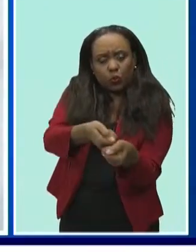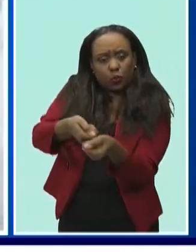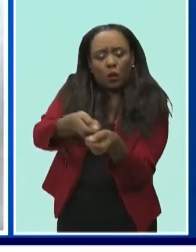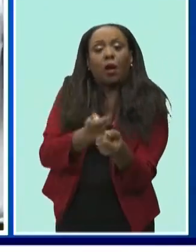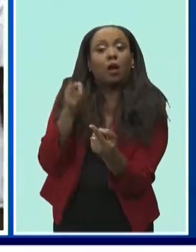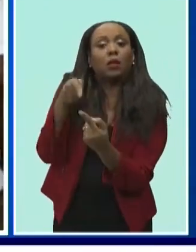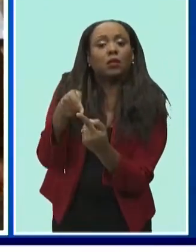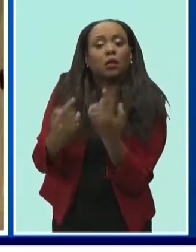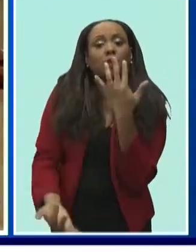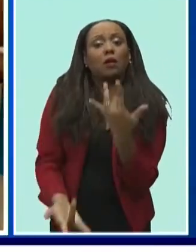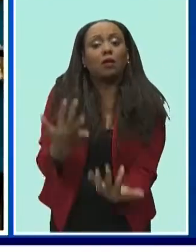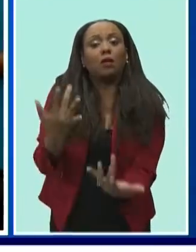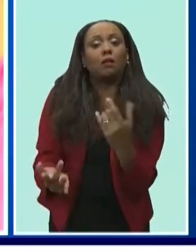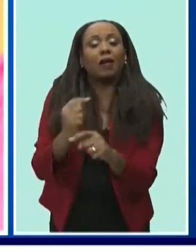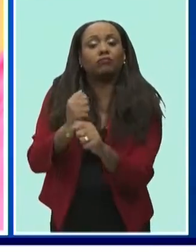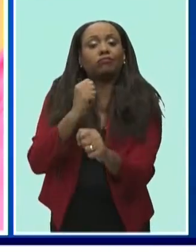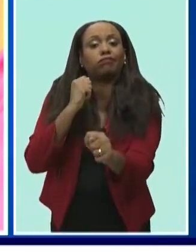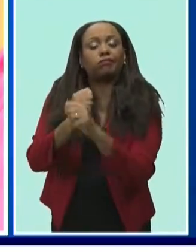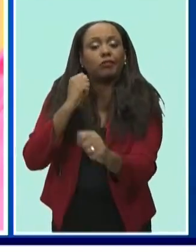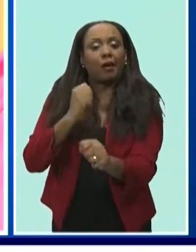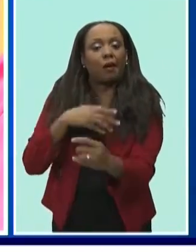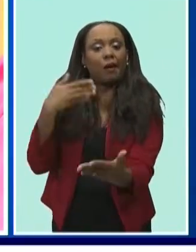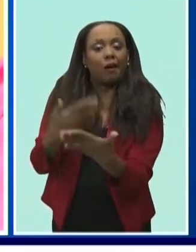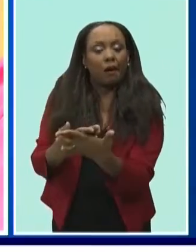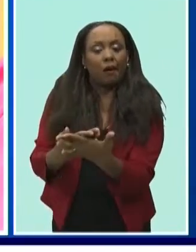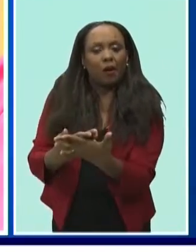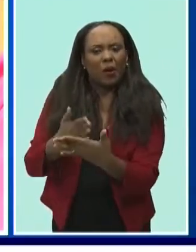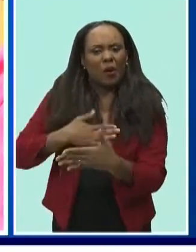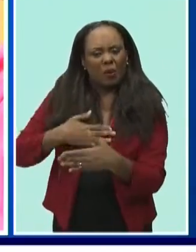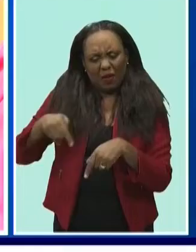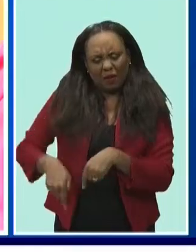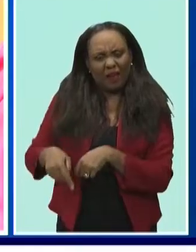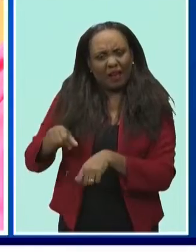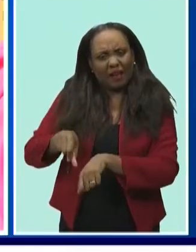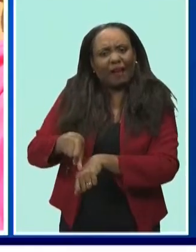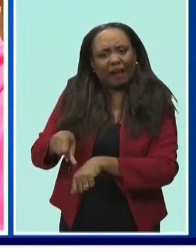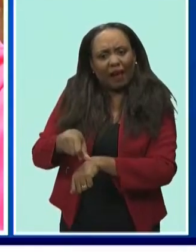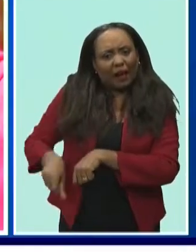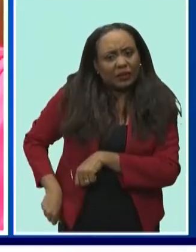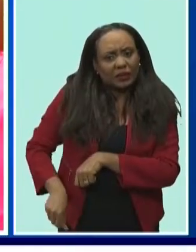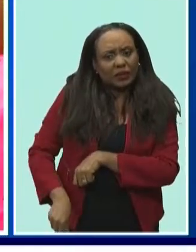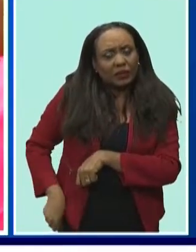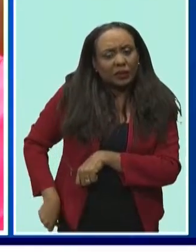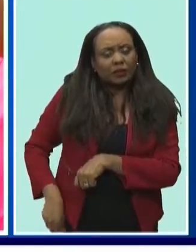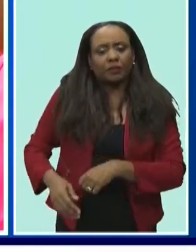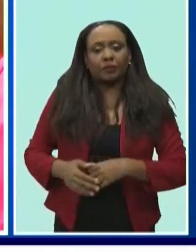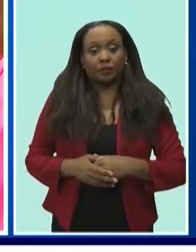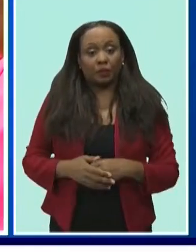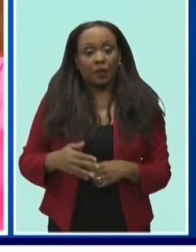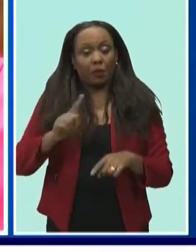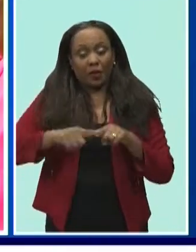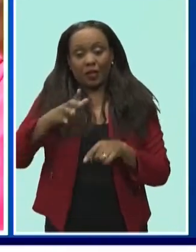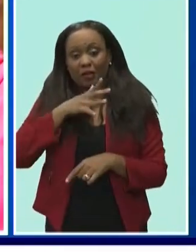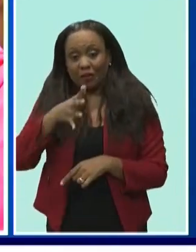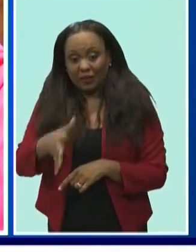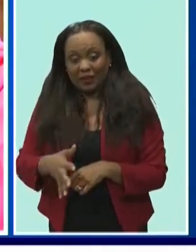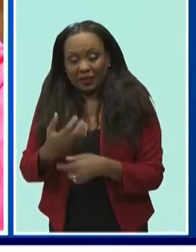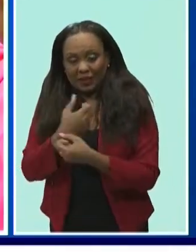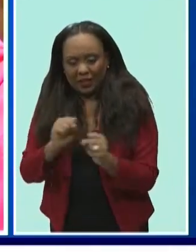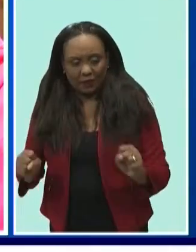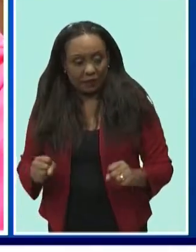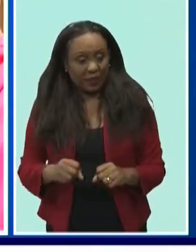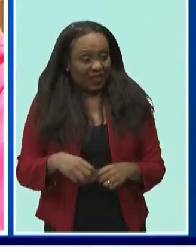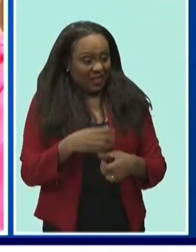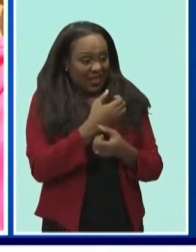service arrive, get my foot cut loose, all kind of thing. But as long as grand safe, I good. Did you manage to save anything? Nothing was